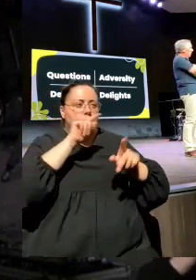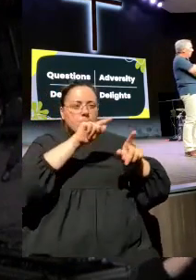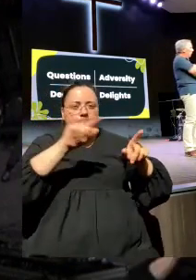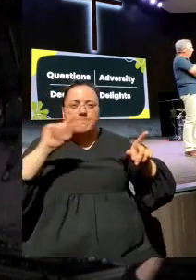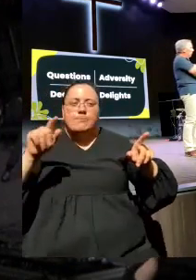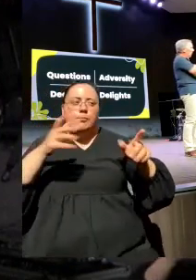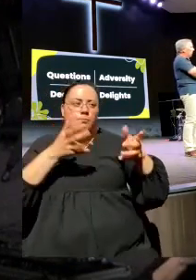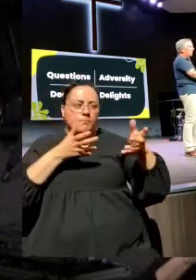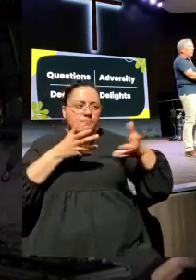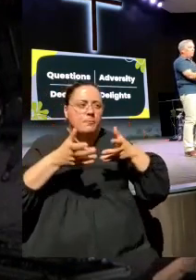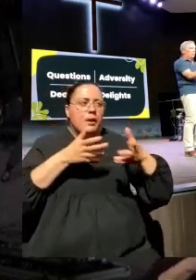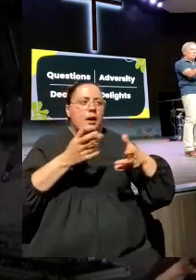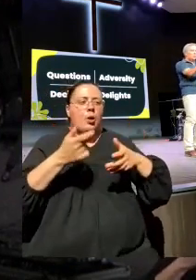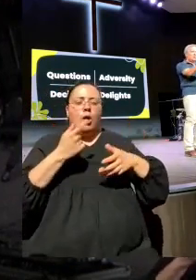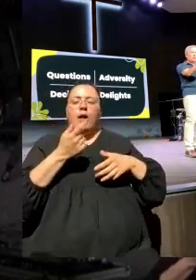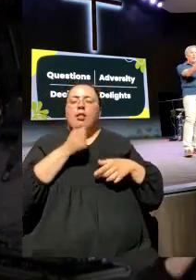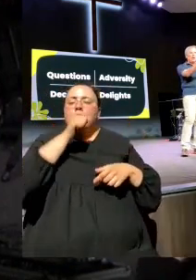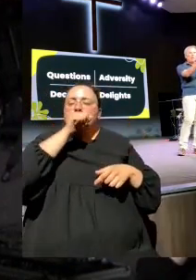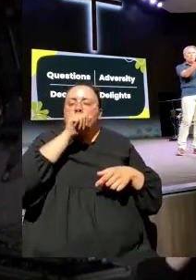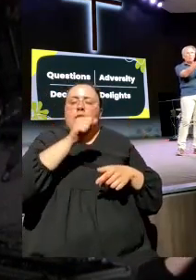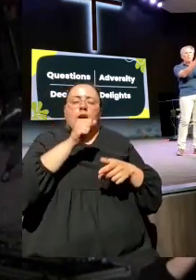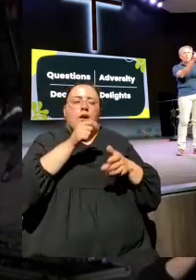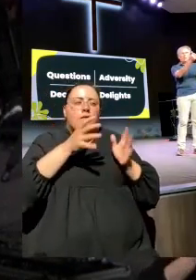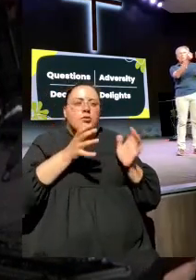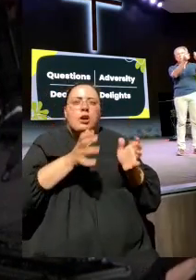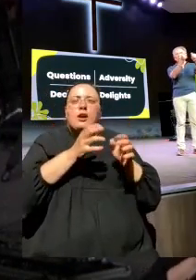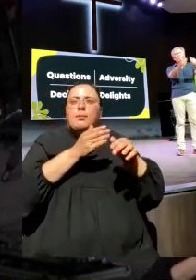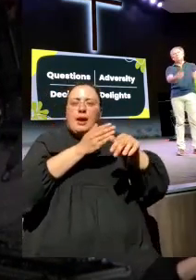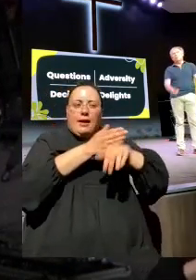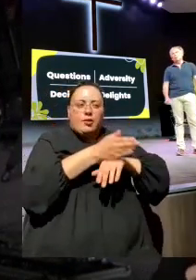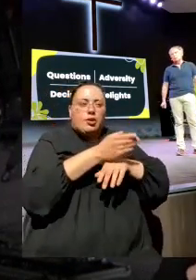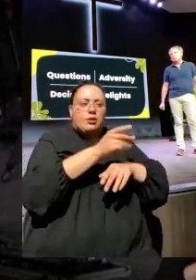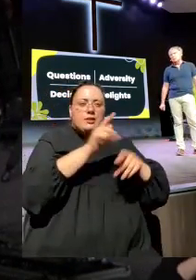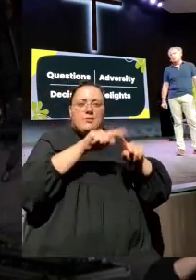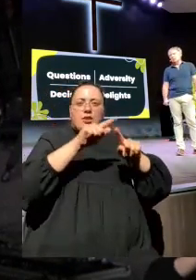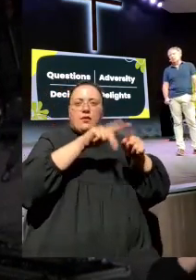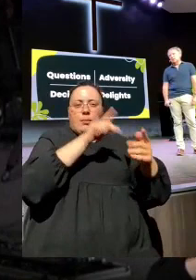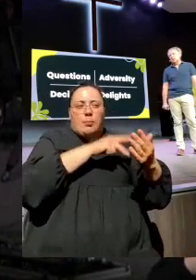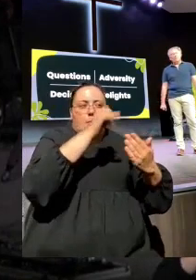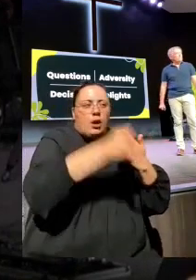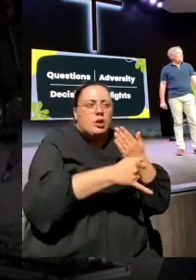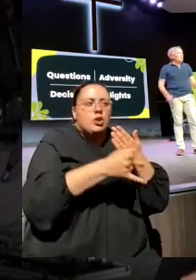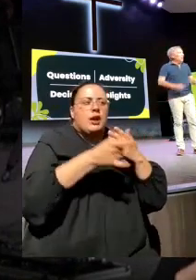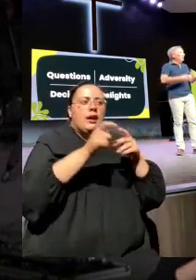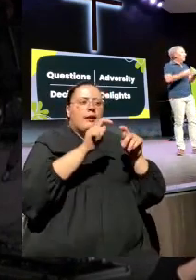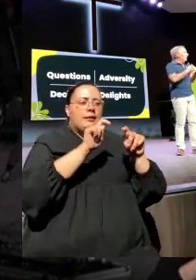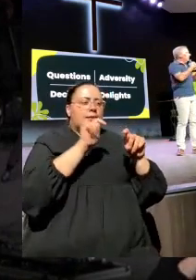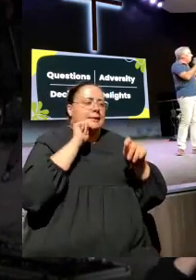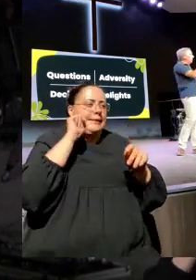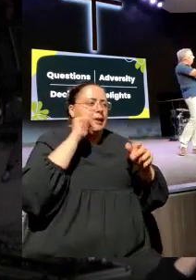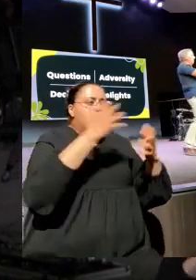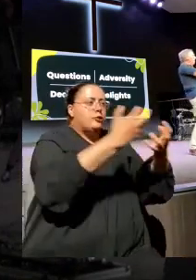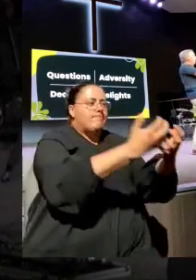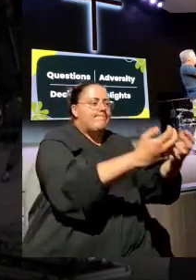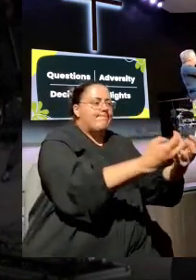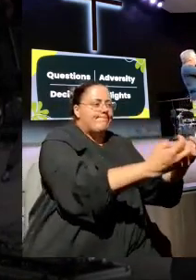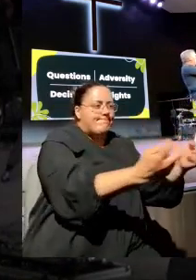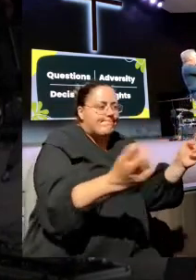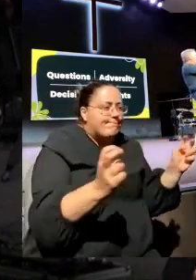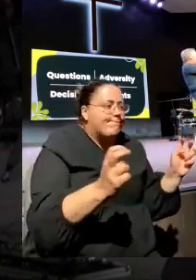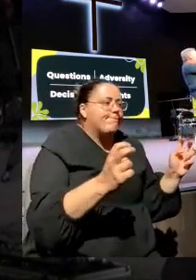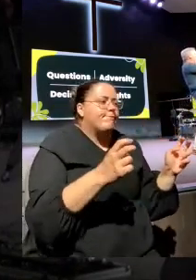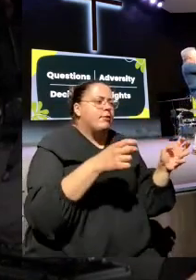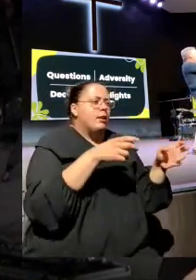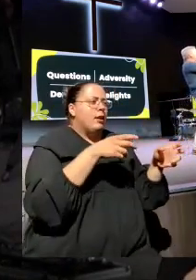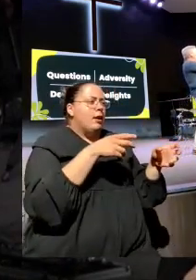of doing a work project together. Where did you see God at work in you, through you, and around you? To be able to respond with them in